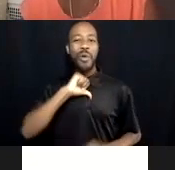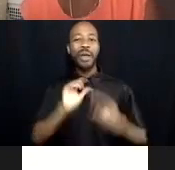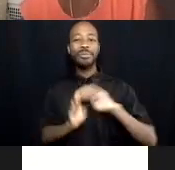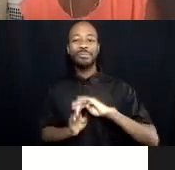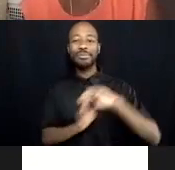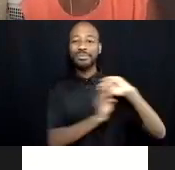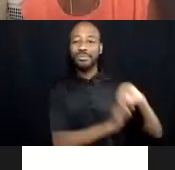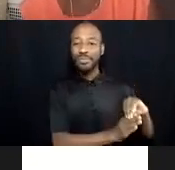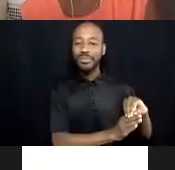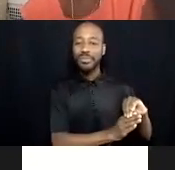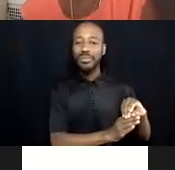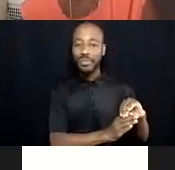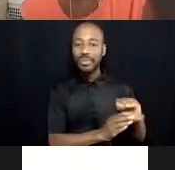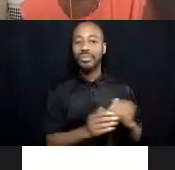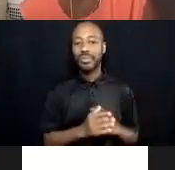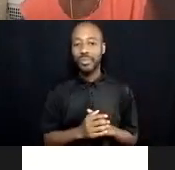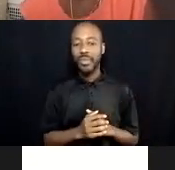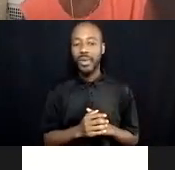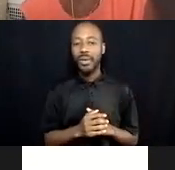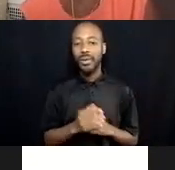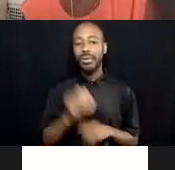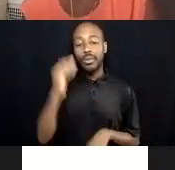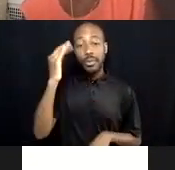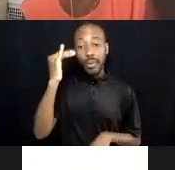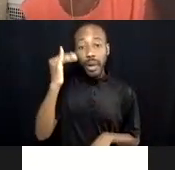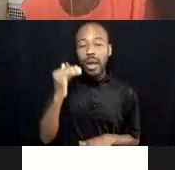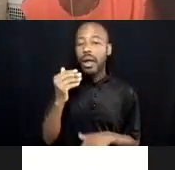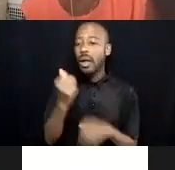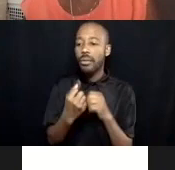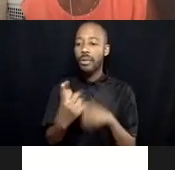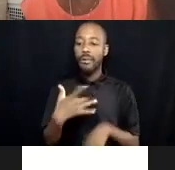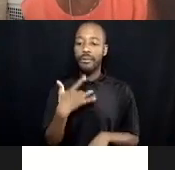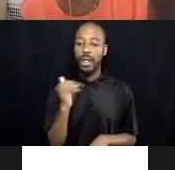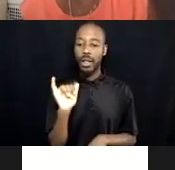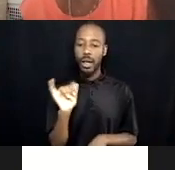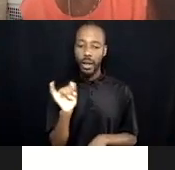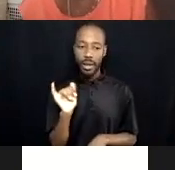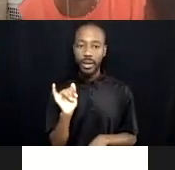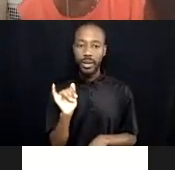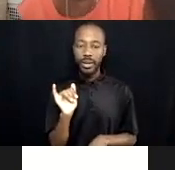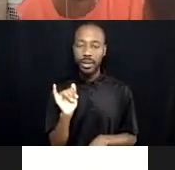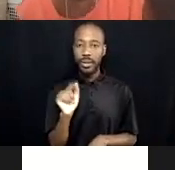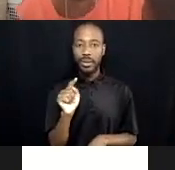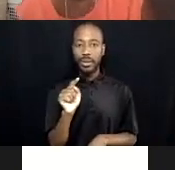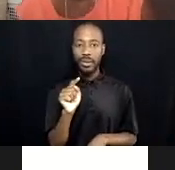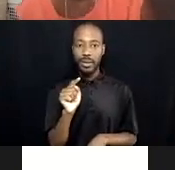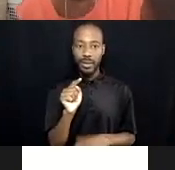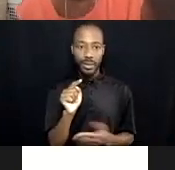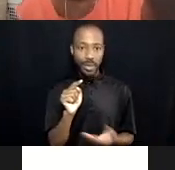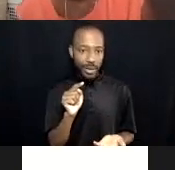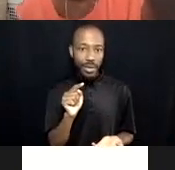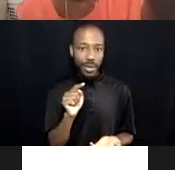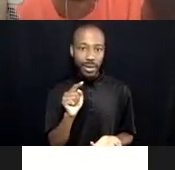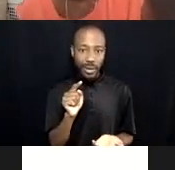saying, like everybody feel like they have like this type of privilege over the person they feel